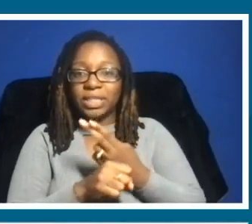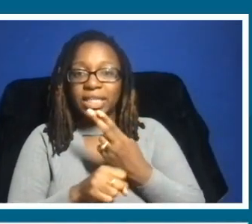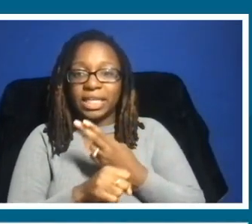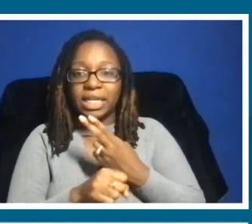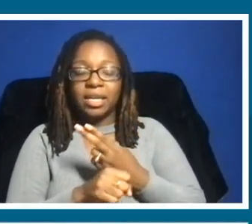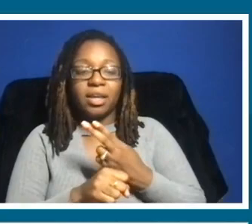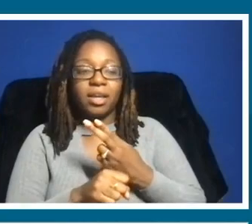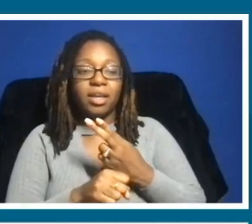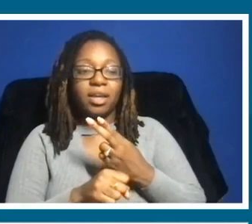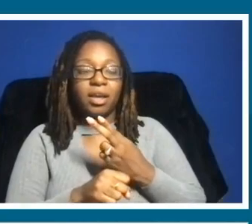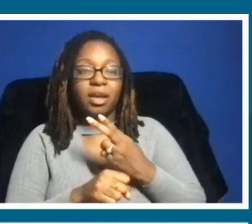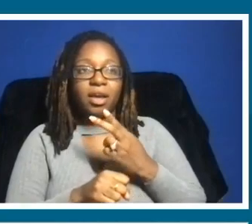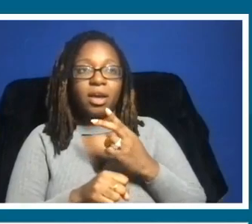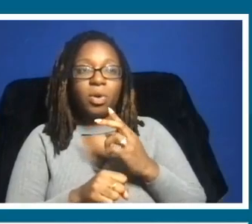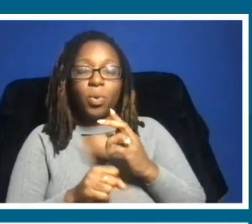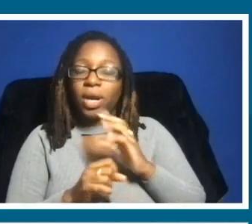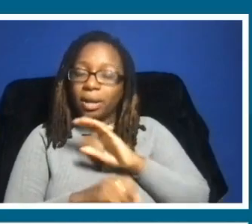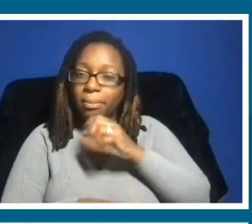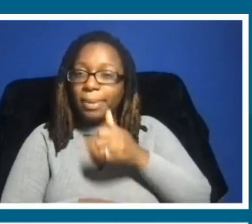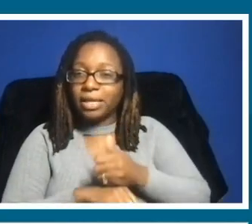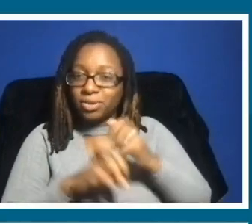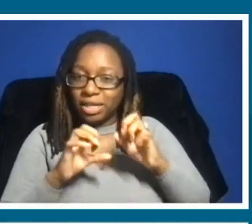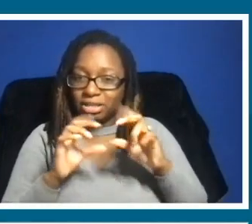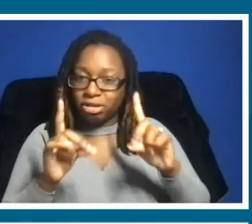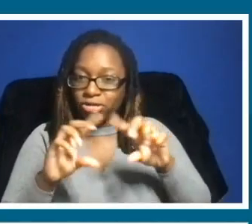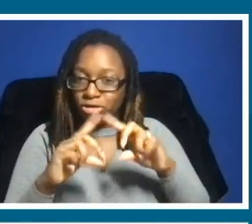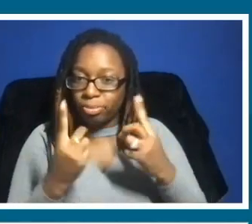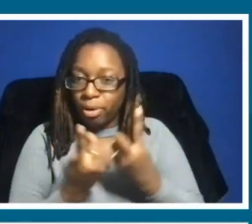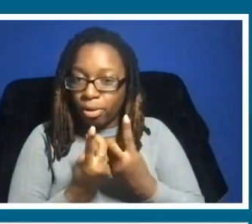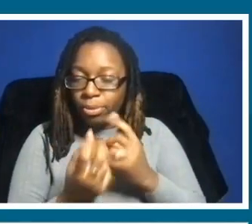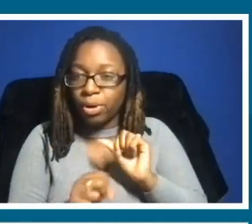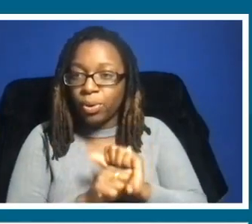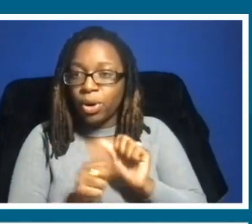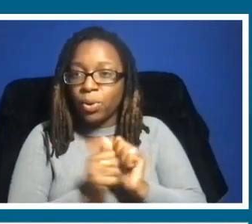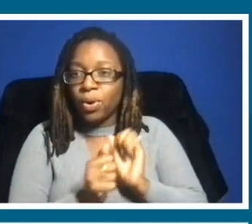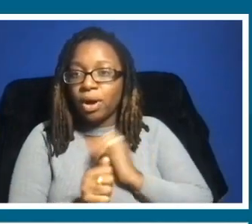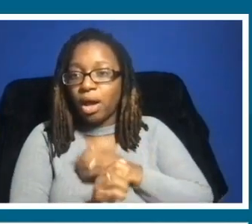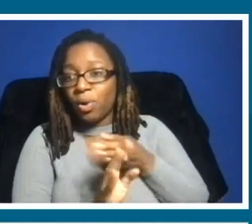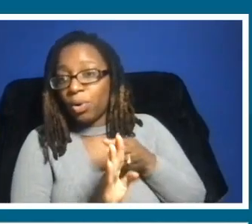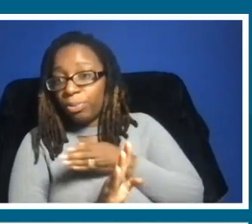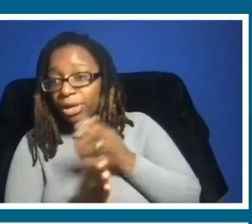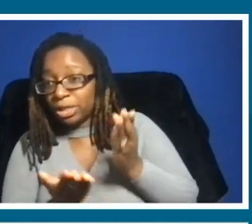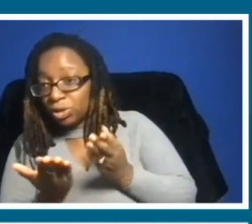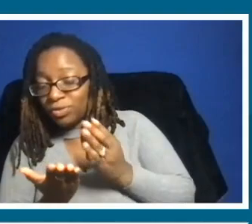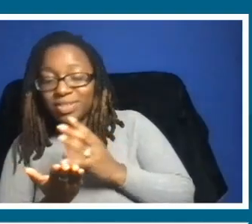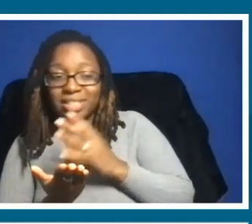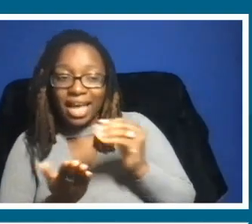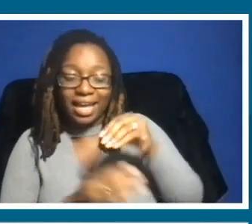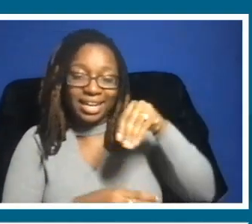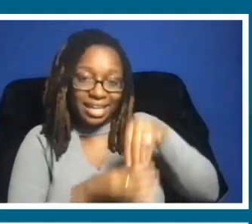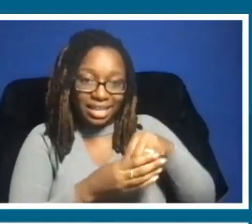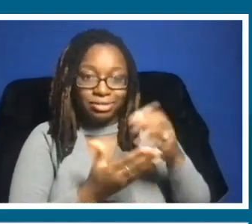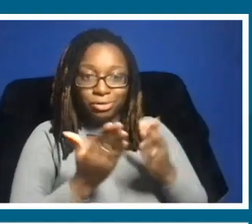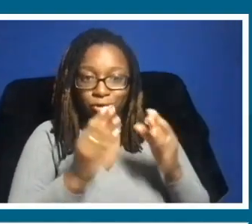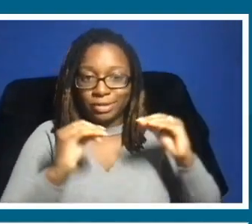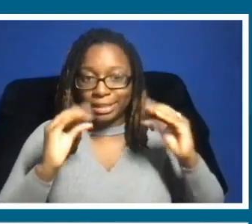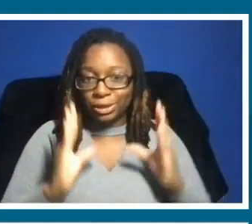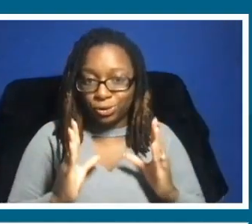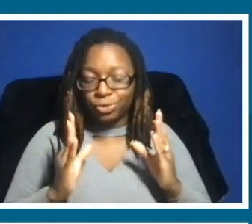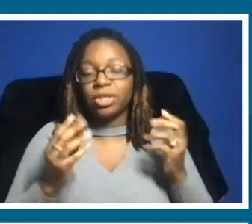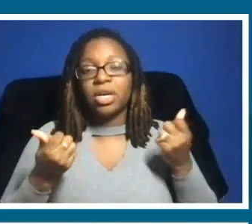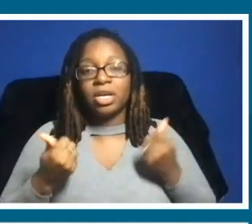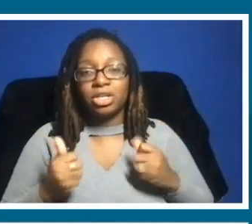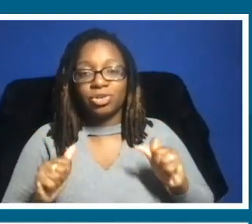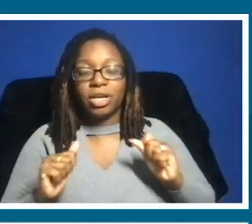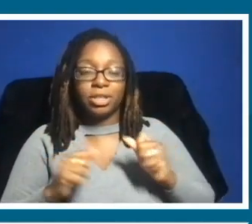education department, working with our pre-service and in-service teachers to create